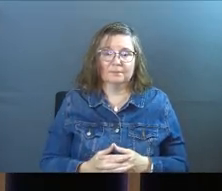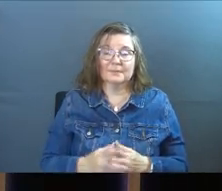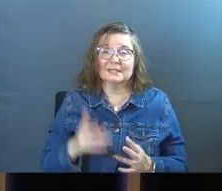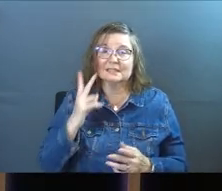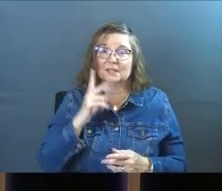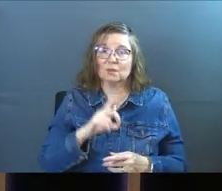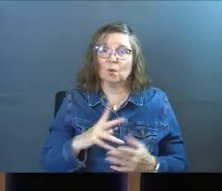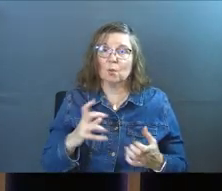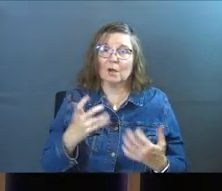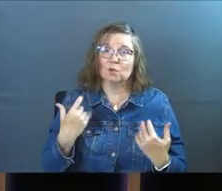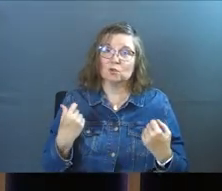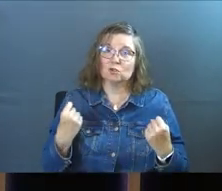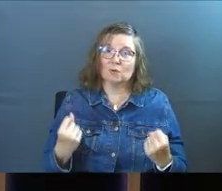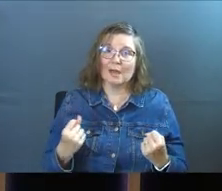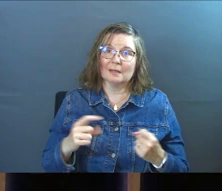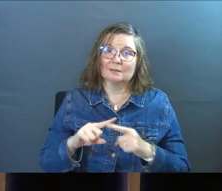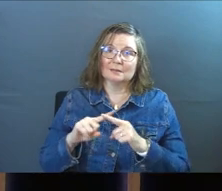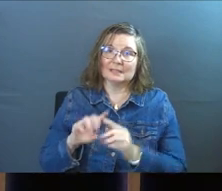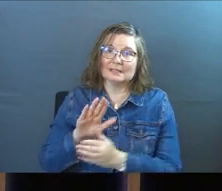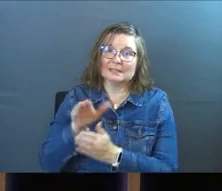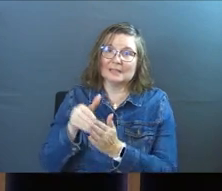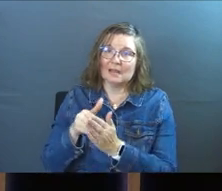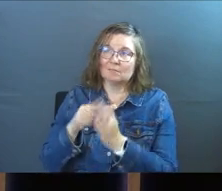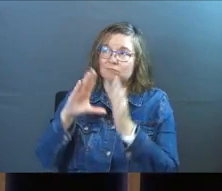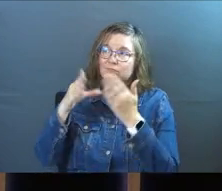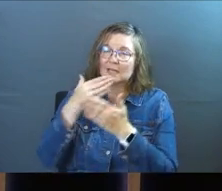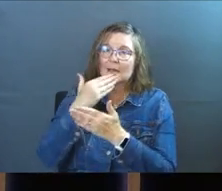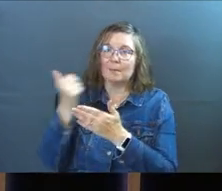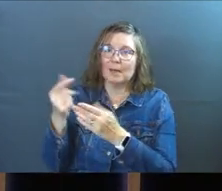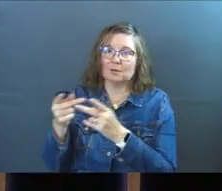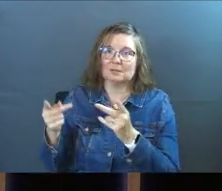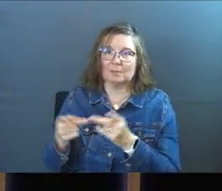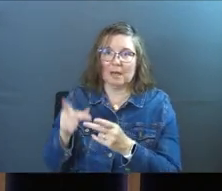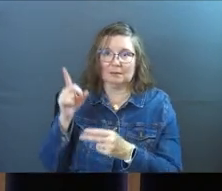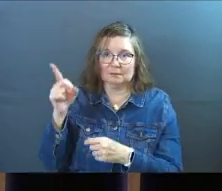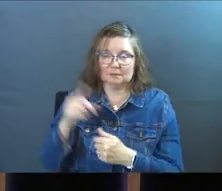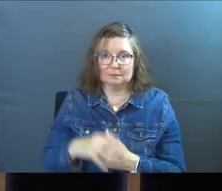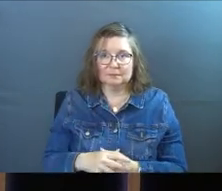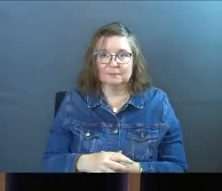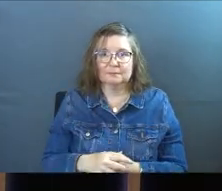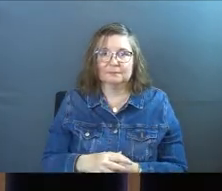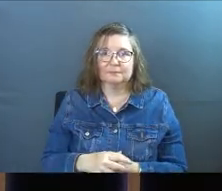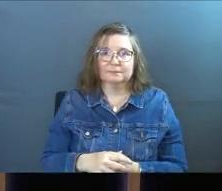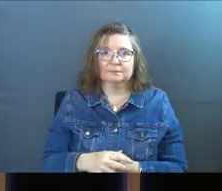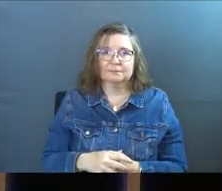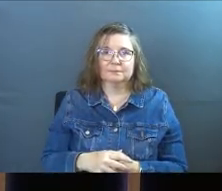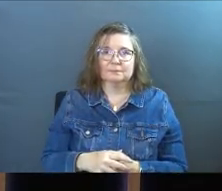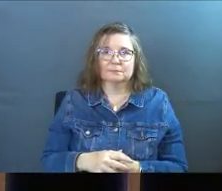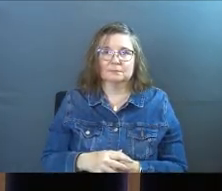See, the Lord wants your strength to be centered in a better spot.